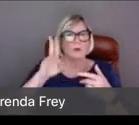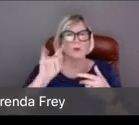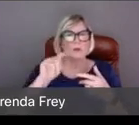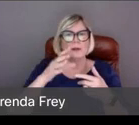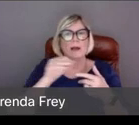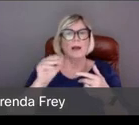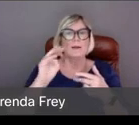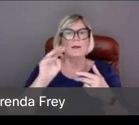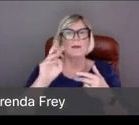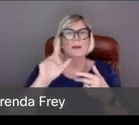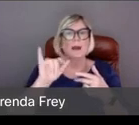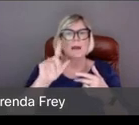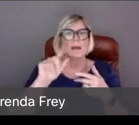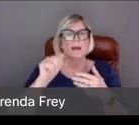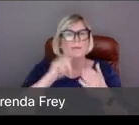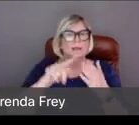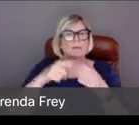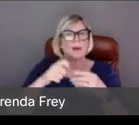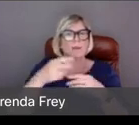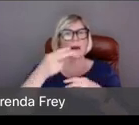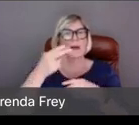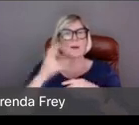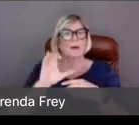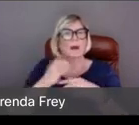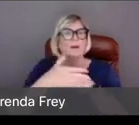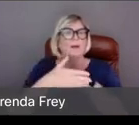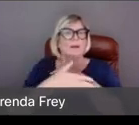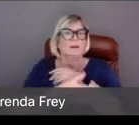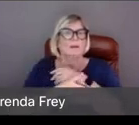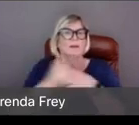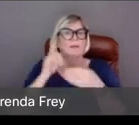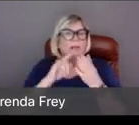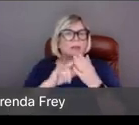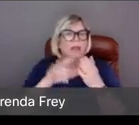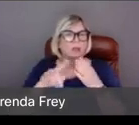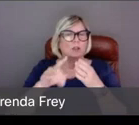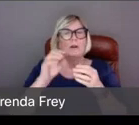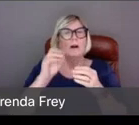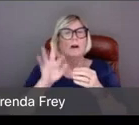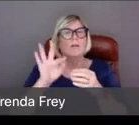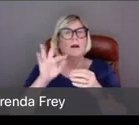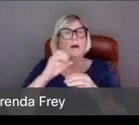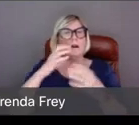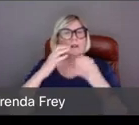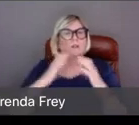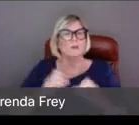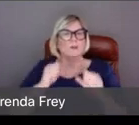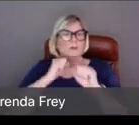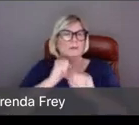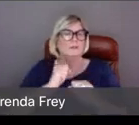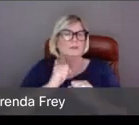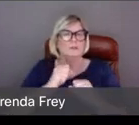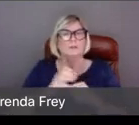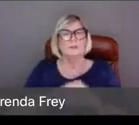Bohr, investigator from the county's Office of Consumer Protection. Now I'll turn things over to tonight's first speaker,